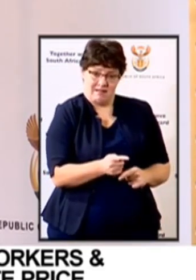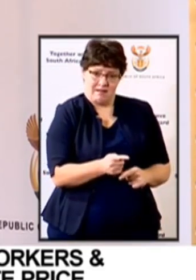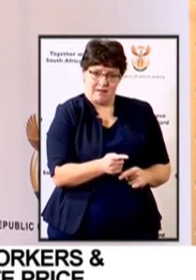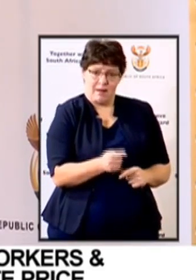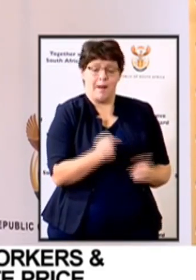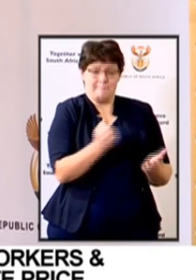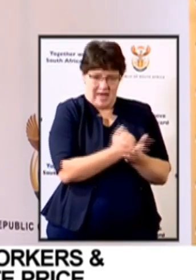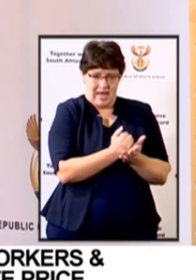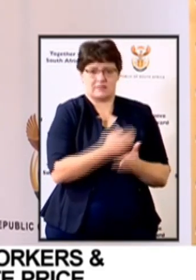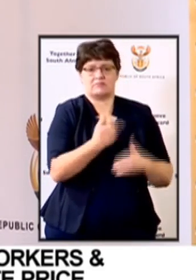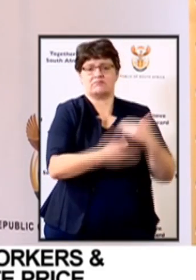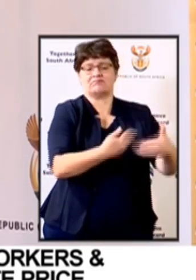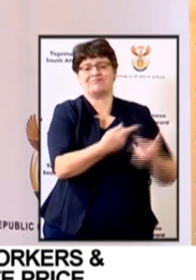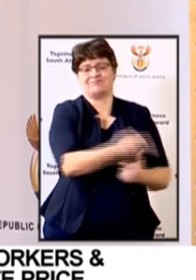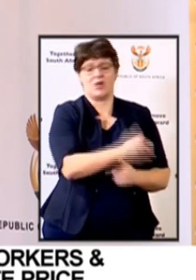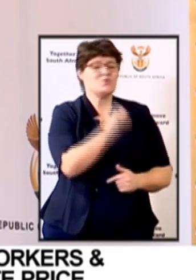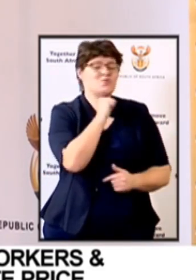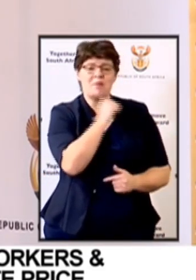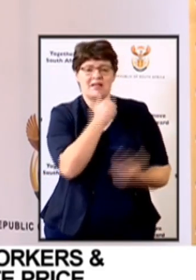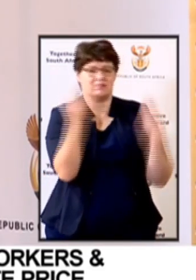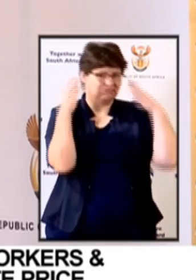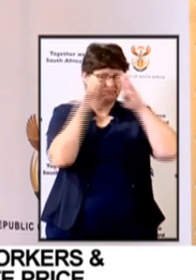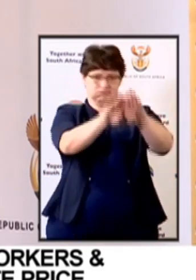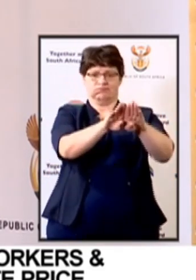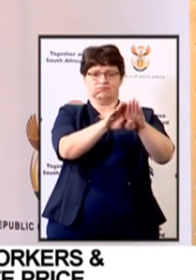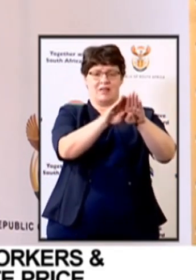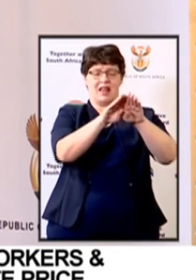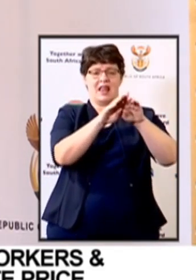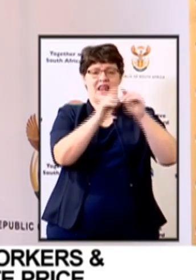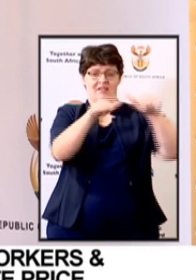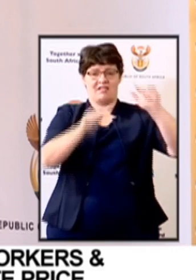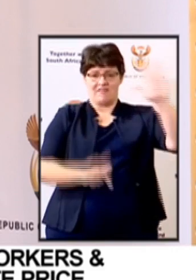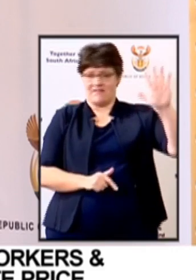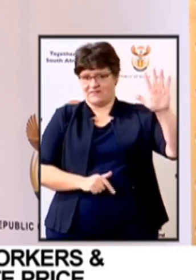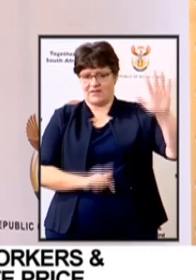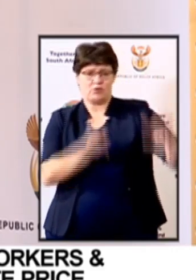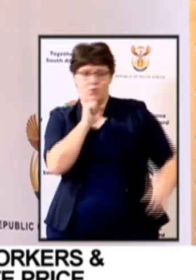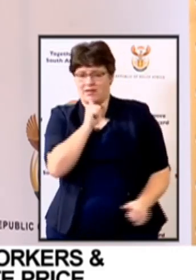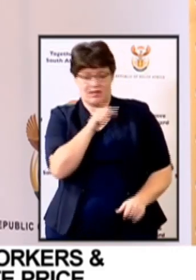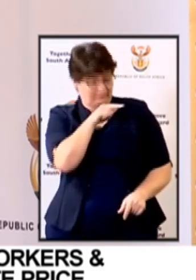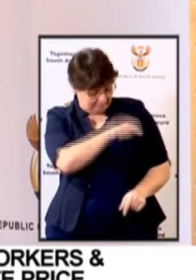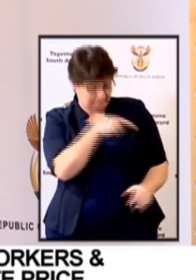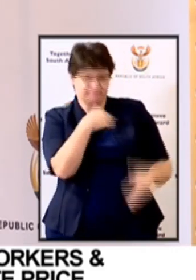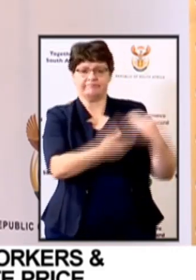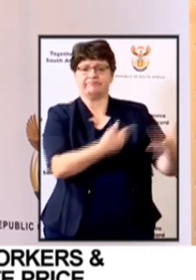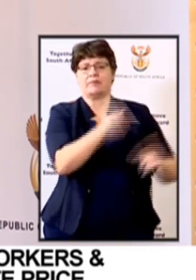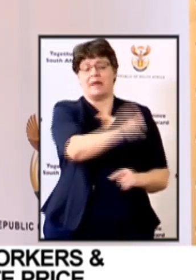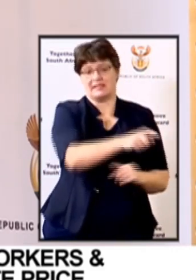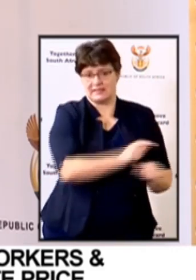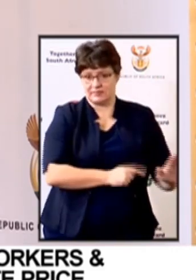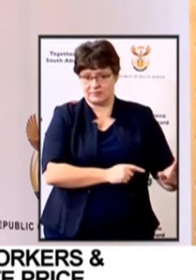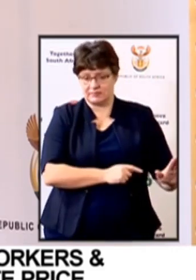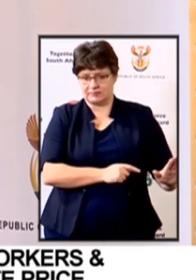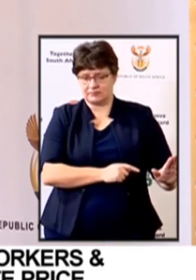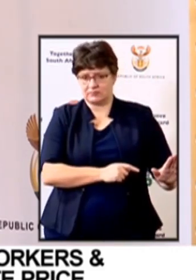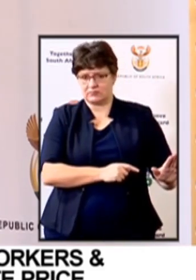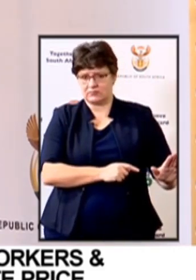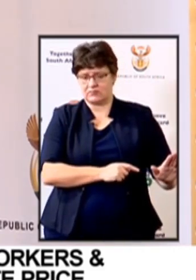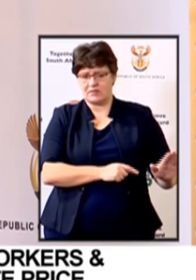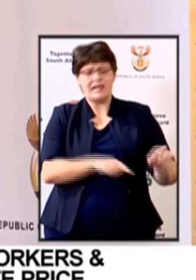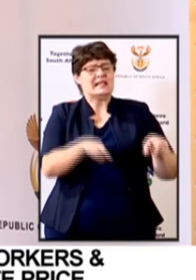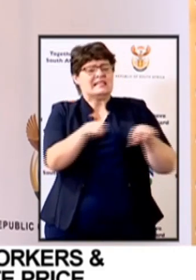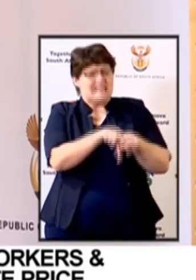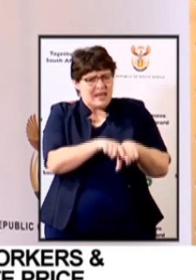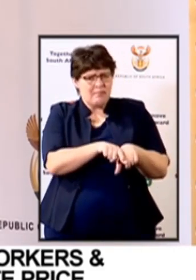to be rendered even during stage 5 of the alertness. And even during